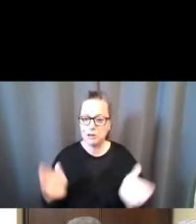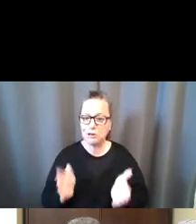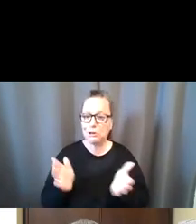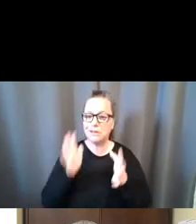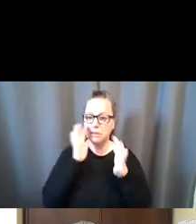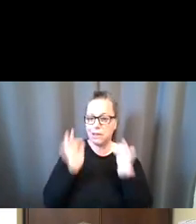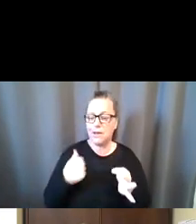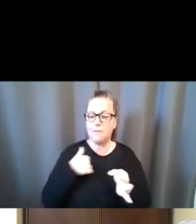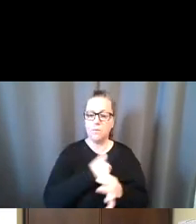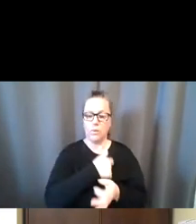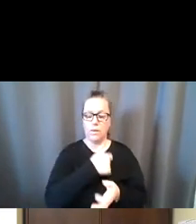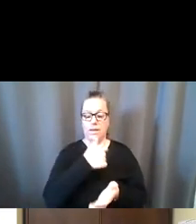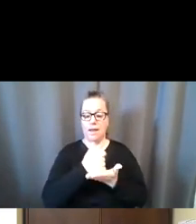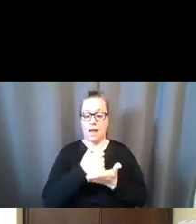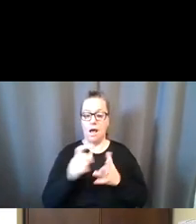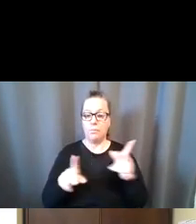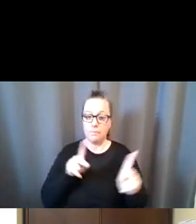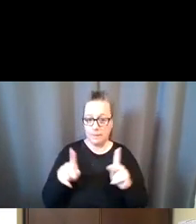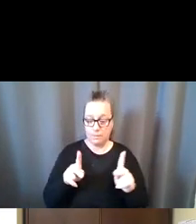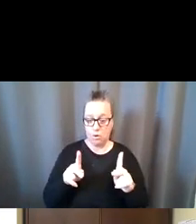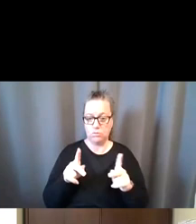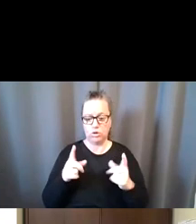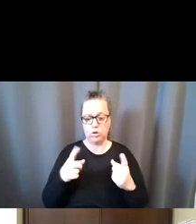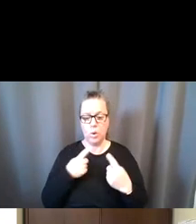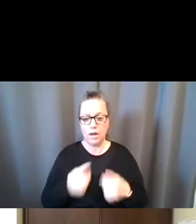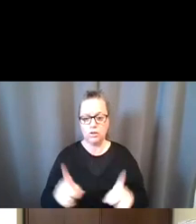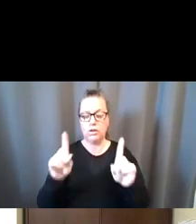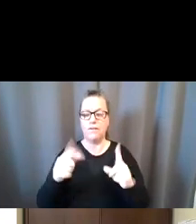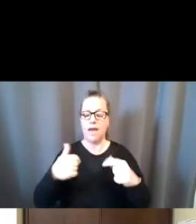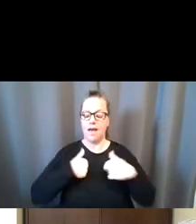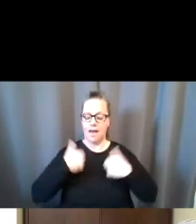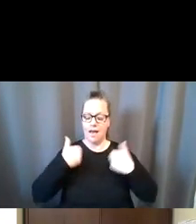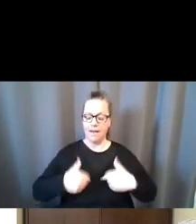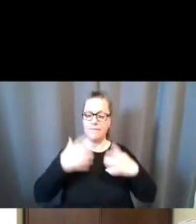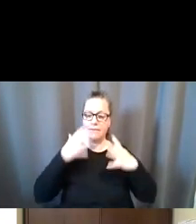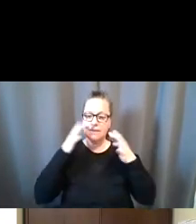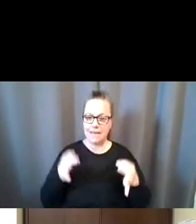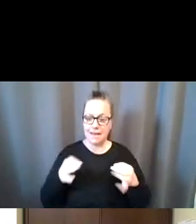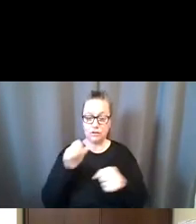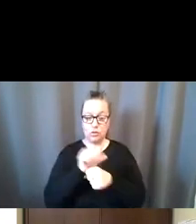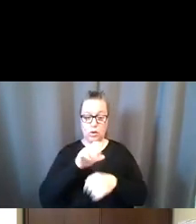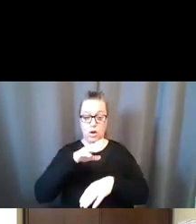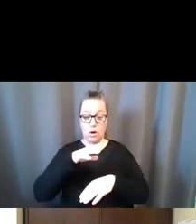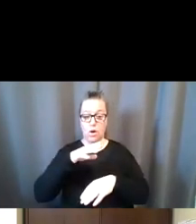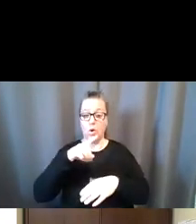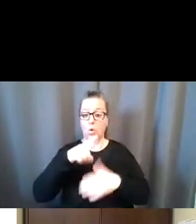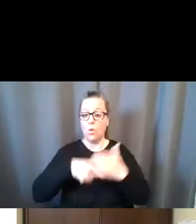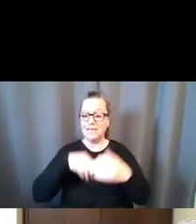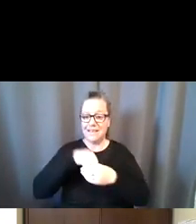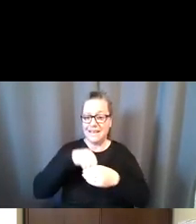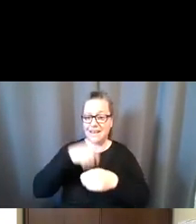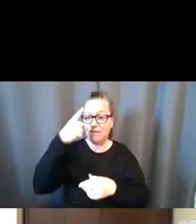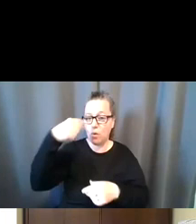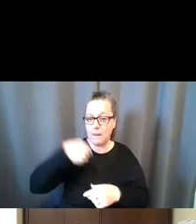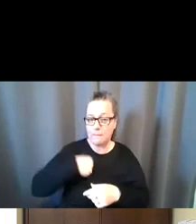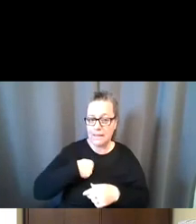get to the "I have decided to" stage by working well on the "what's in it for me." That's the WIFM, what's in it for